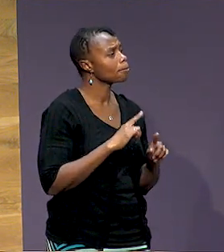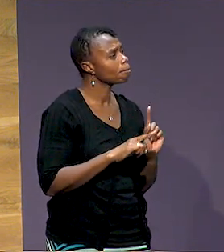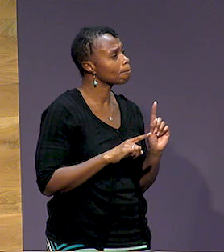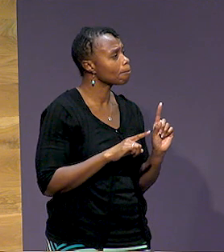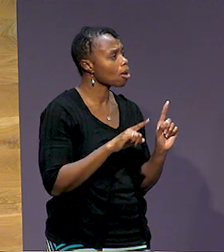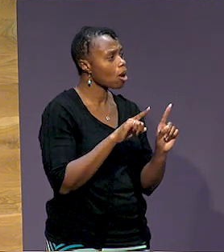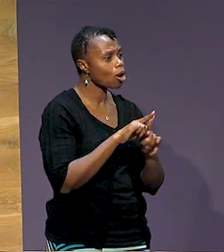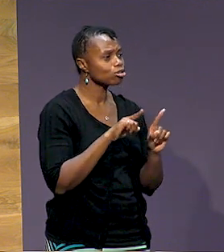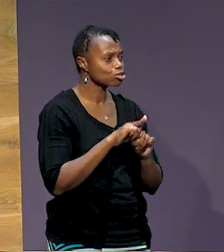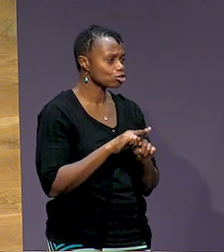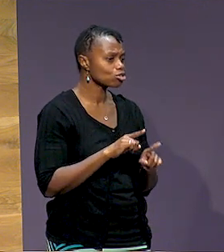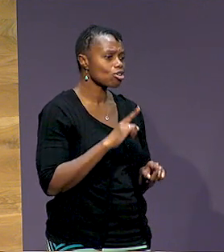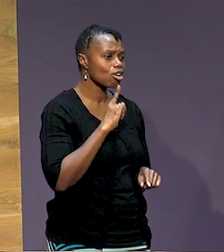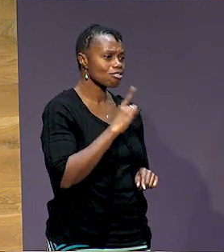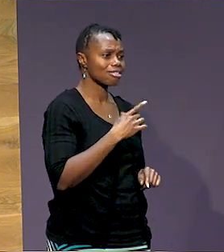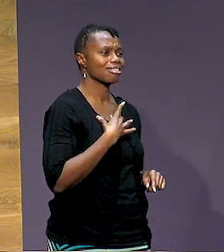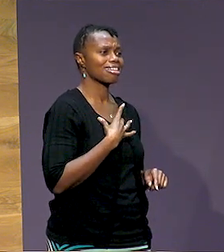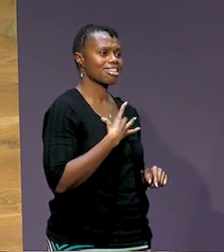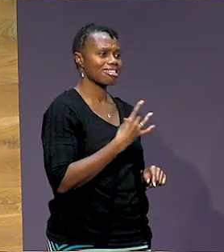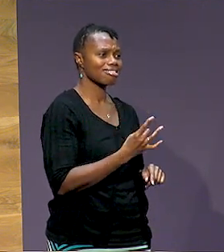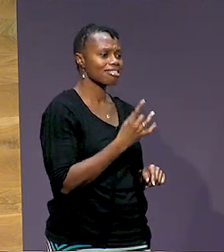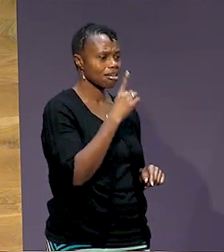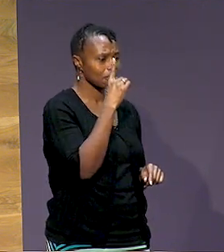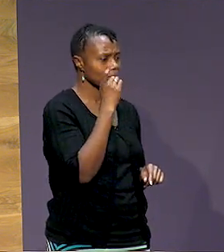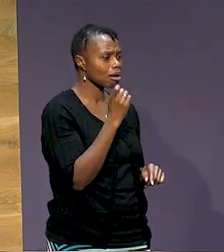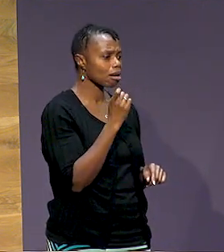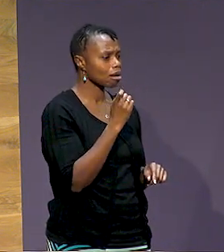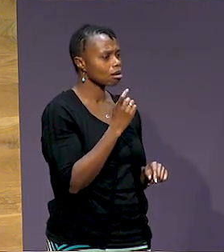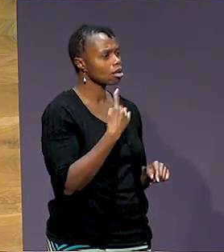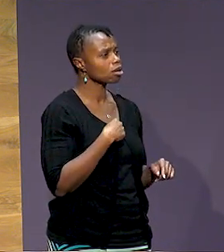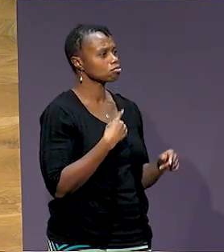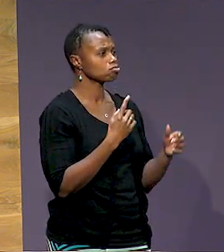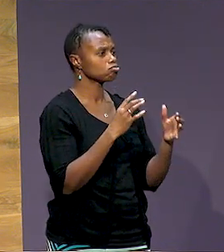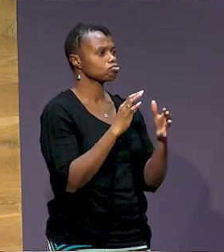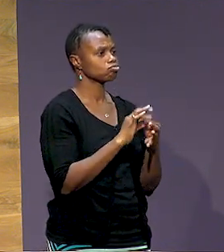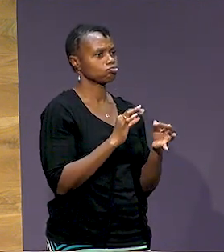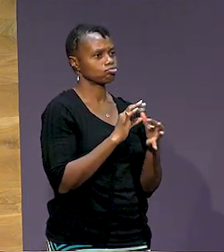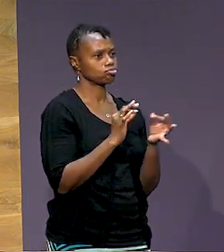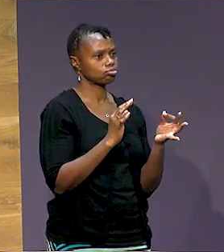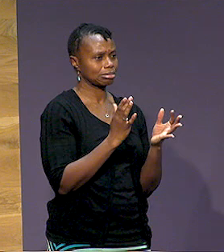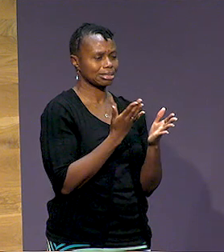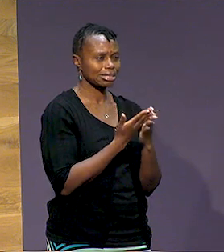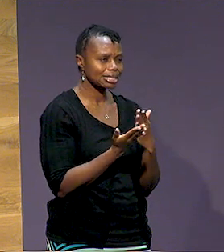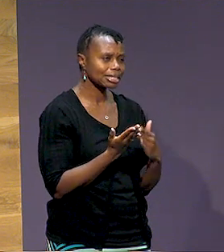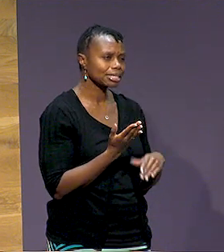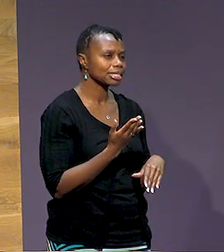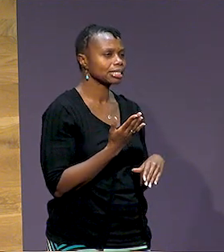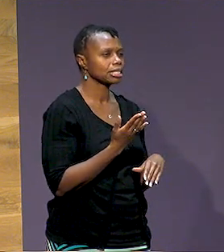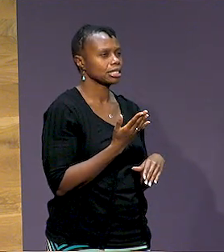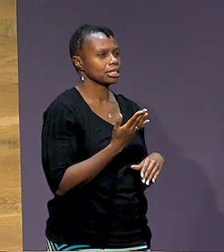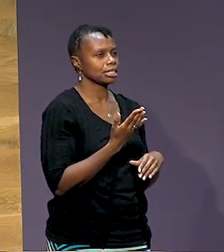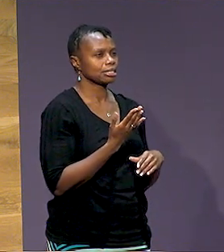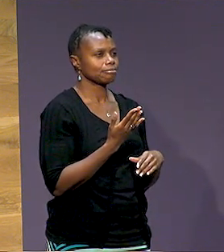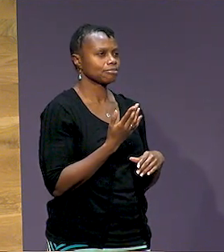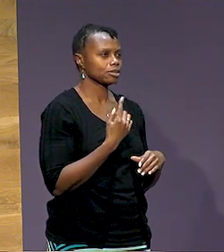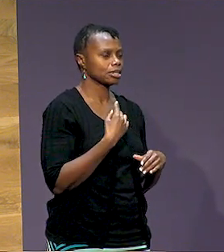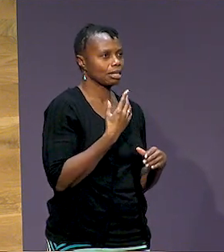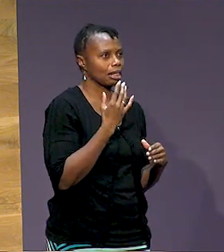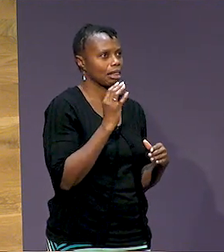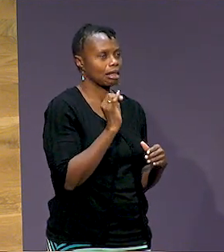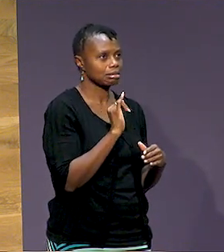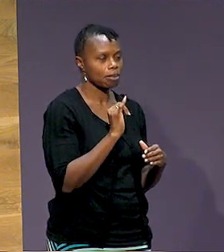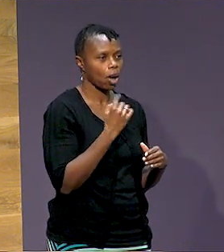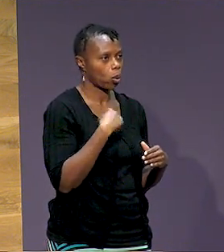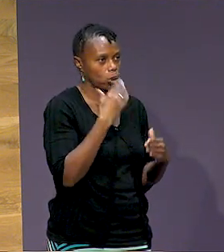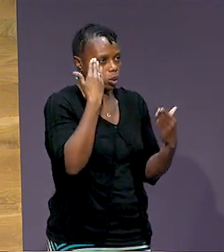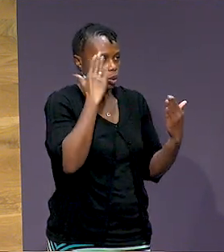it because we mention just things that we use every day, but we don't really know, like the Spanish Bible, for